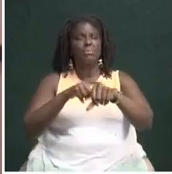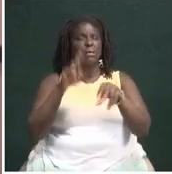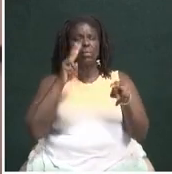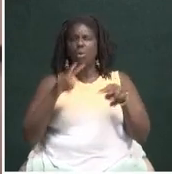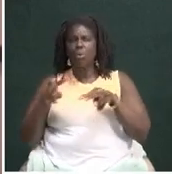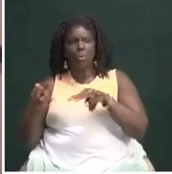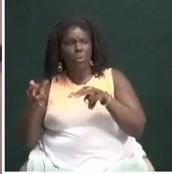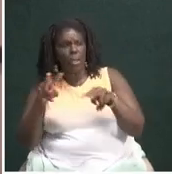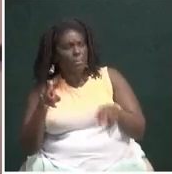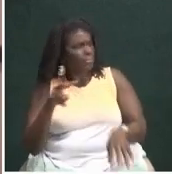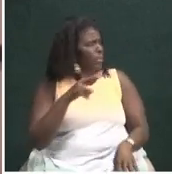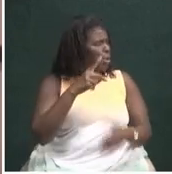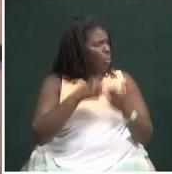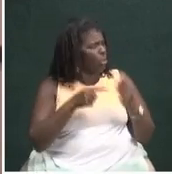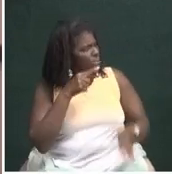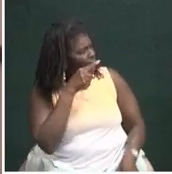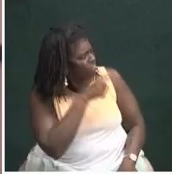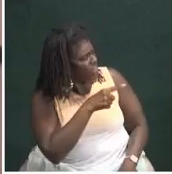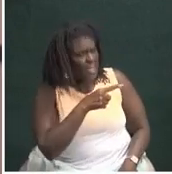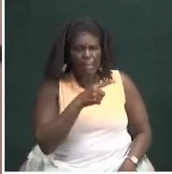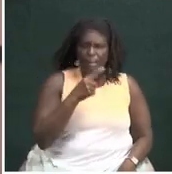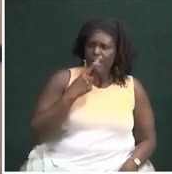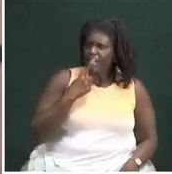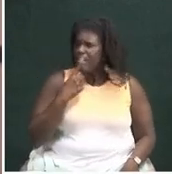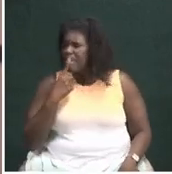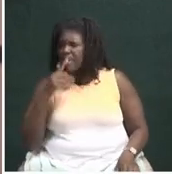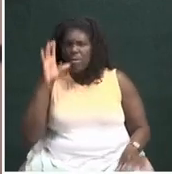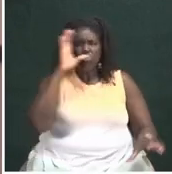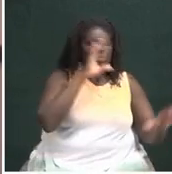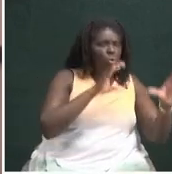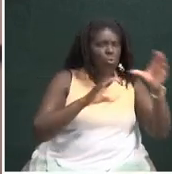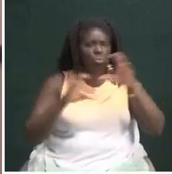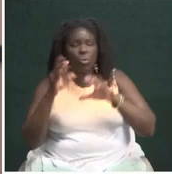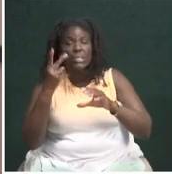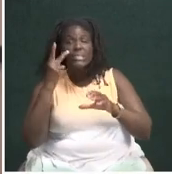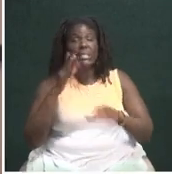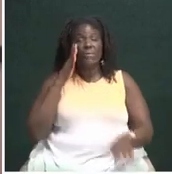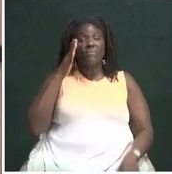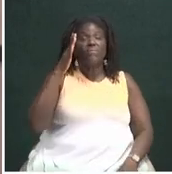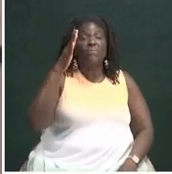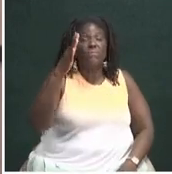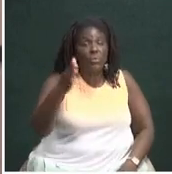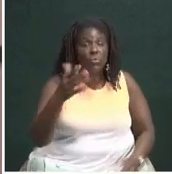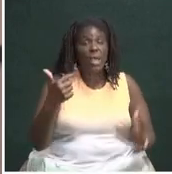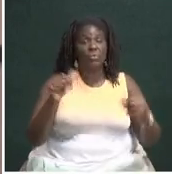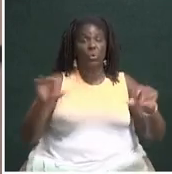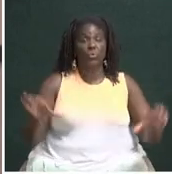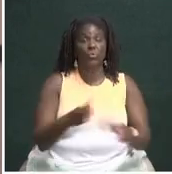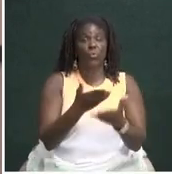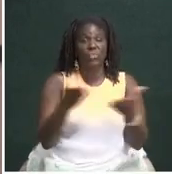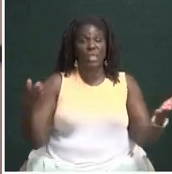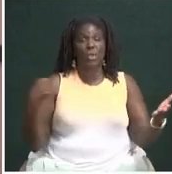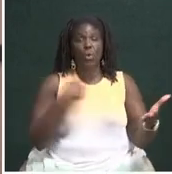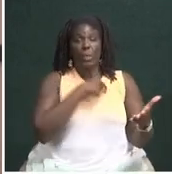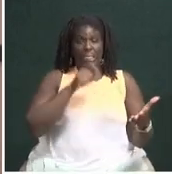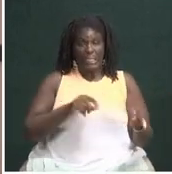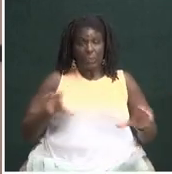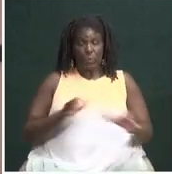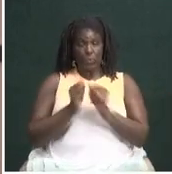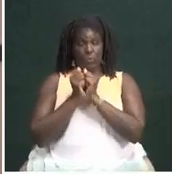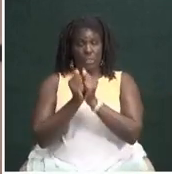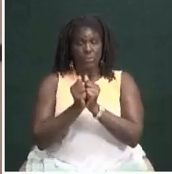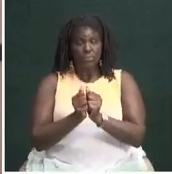the corners. What's out there beyond the radar? It will help you see the future and try to do the things we all need to do